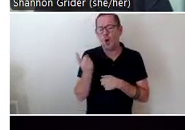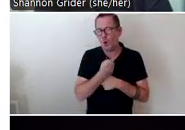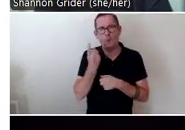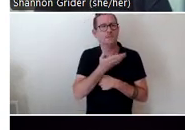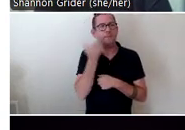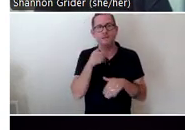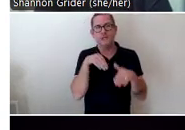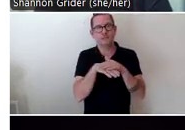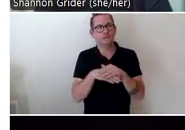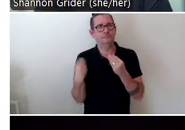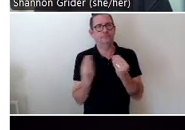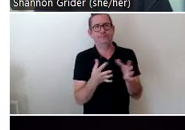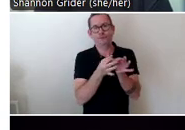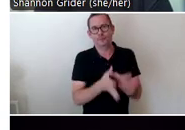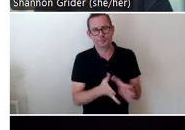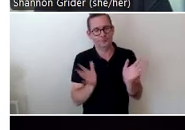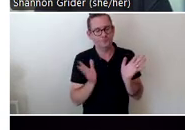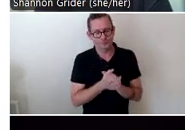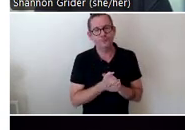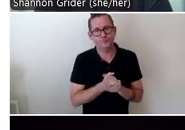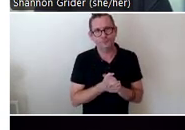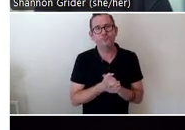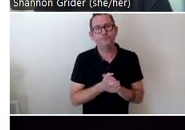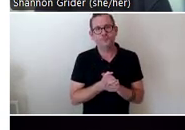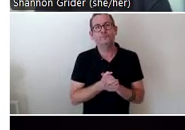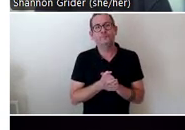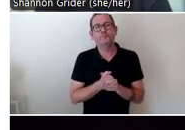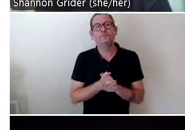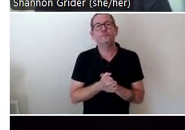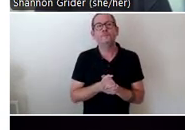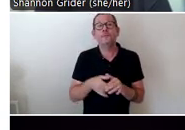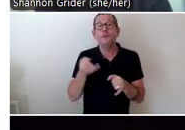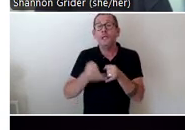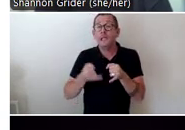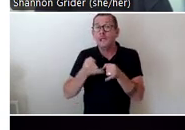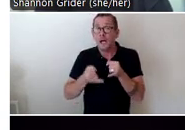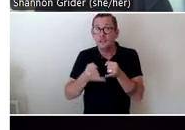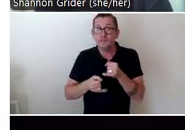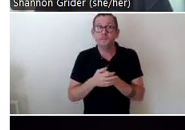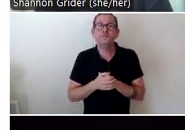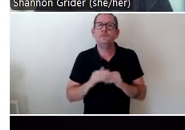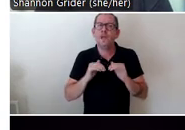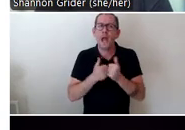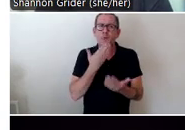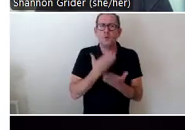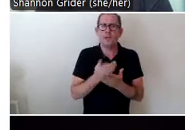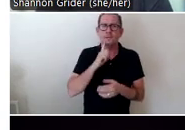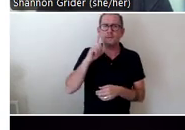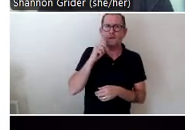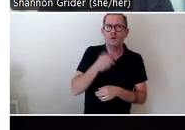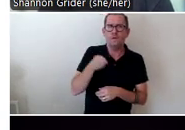True. It is true. It's always the best access with interpreters. The